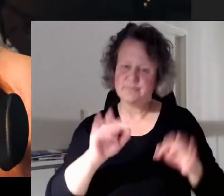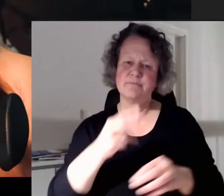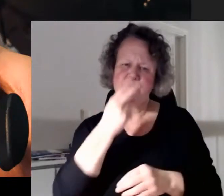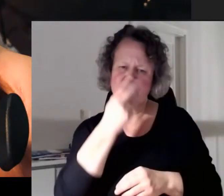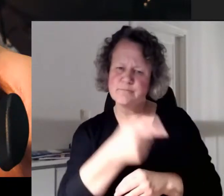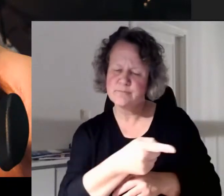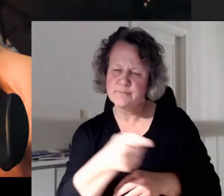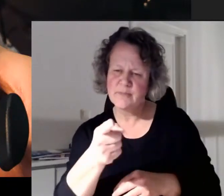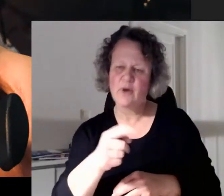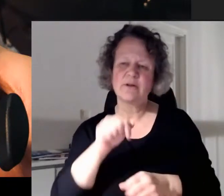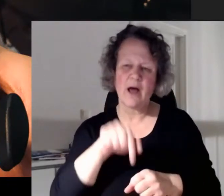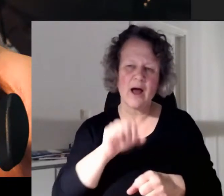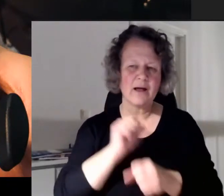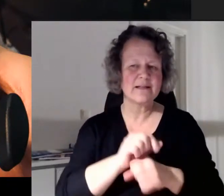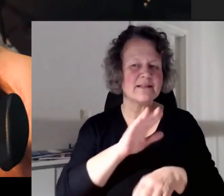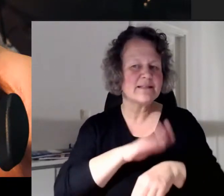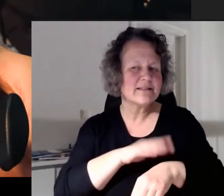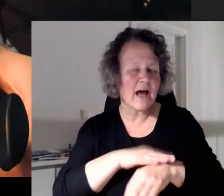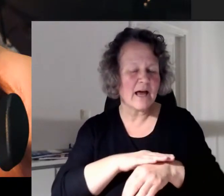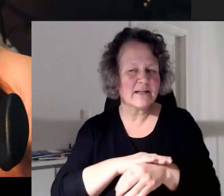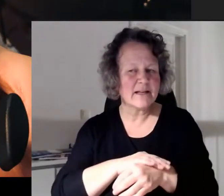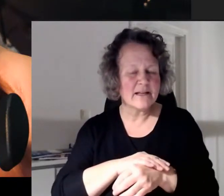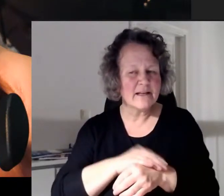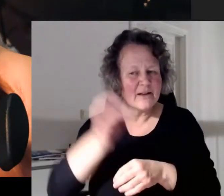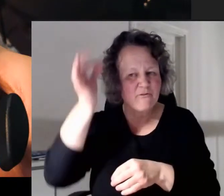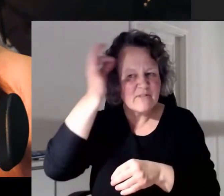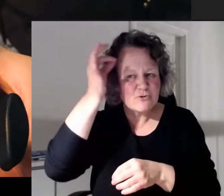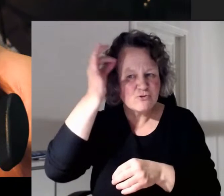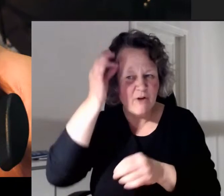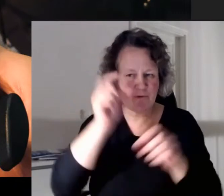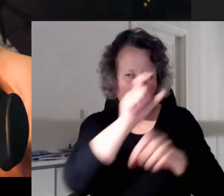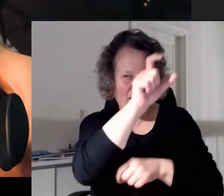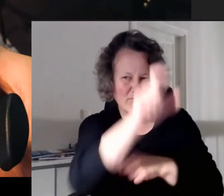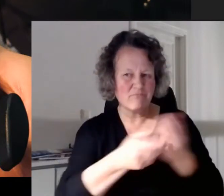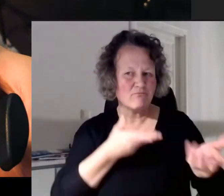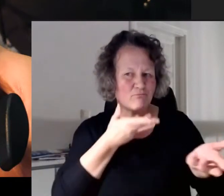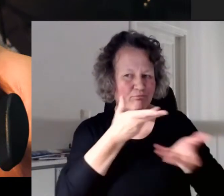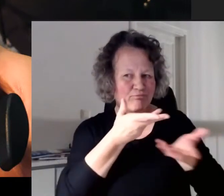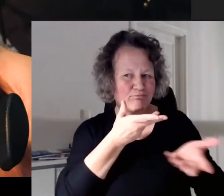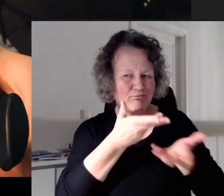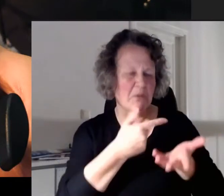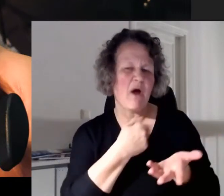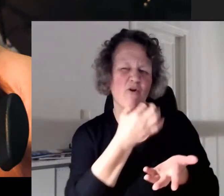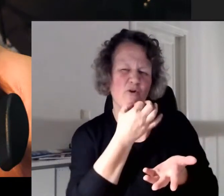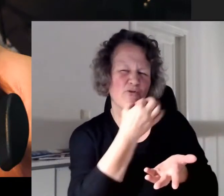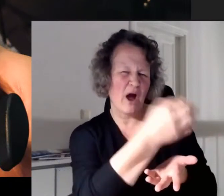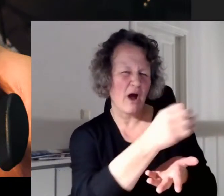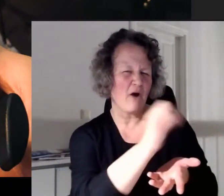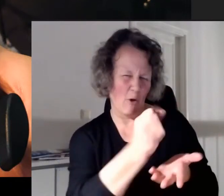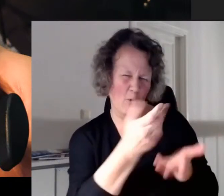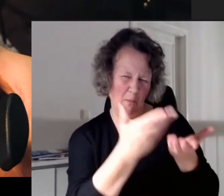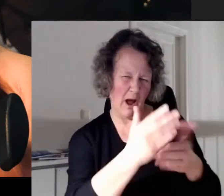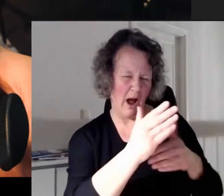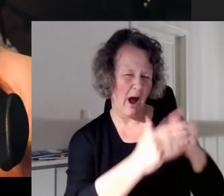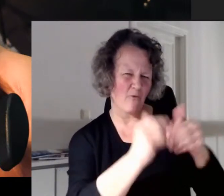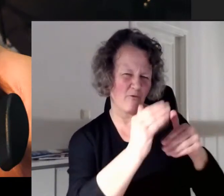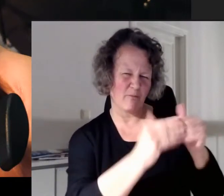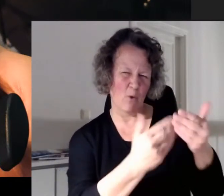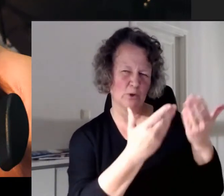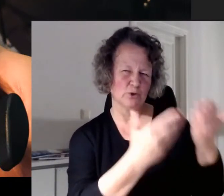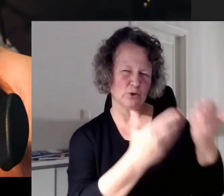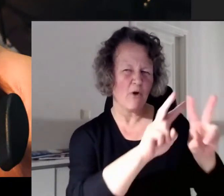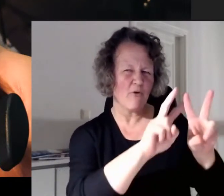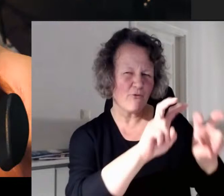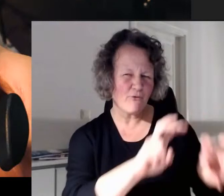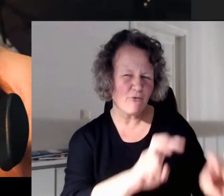part in it. And at that time, I had some time to talk to the scientists who were on the side, and I was asking them, why do you do this structure?